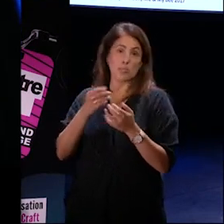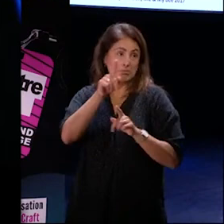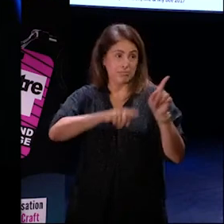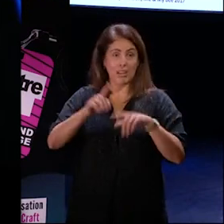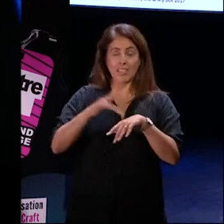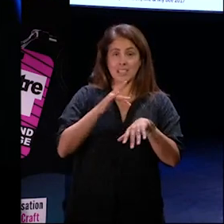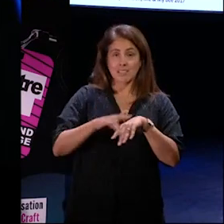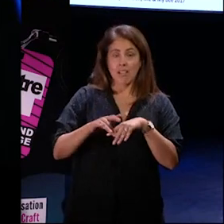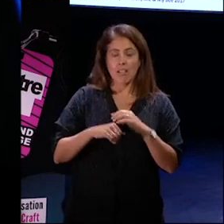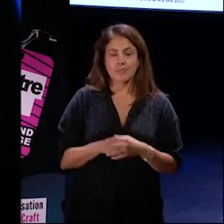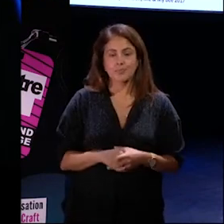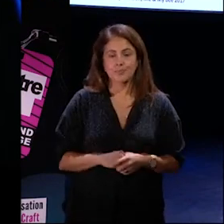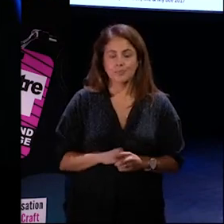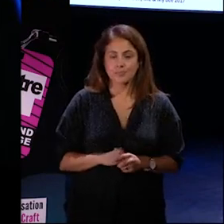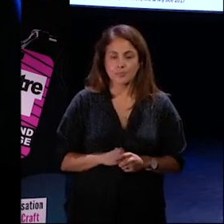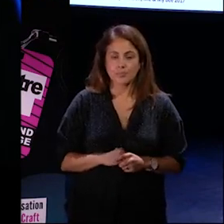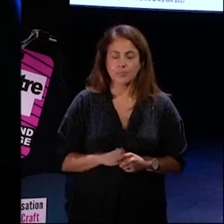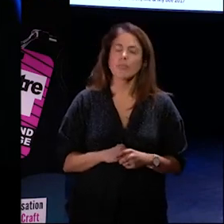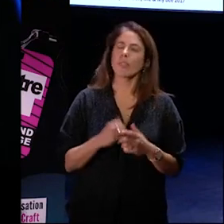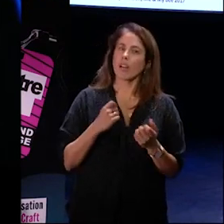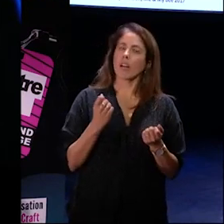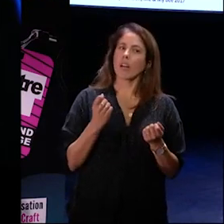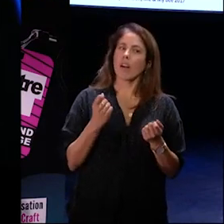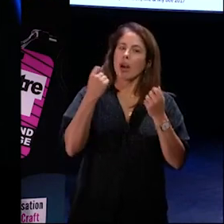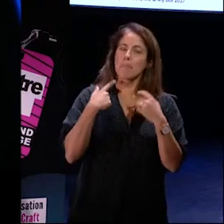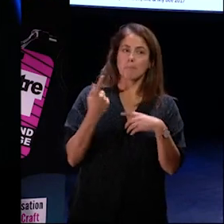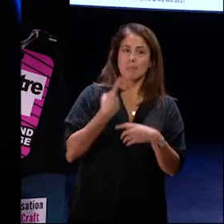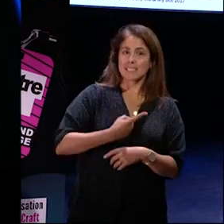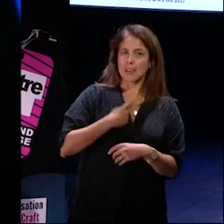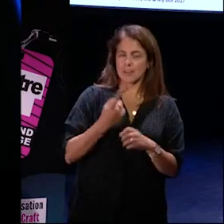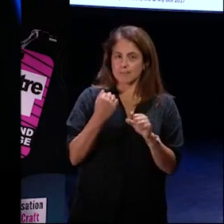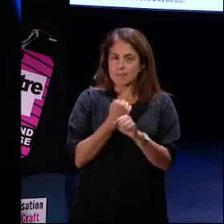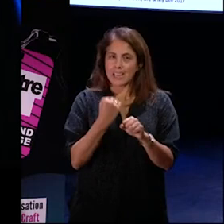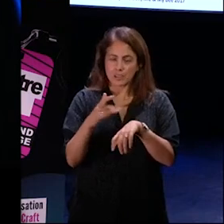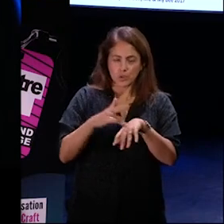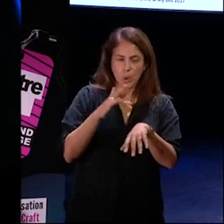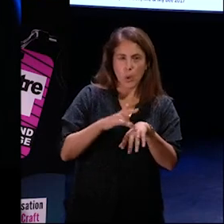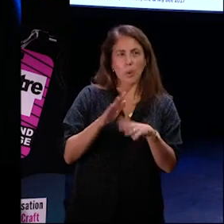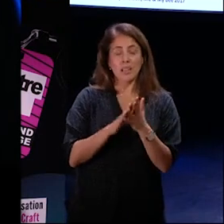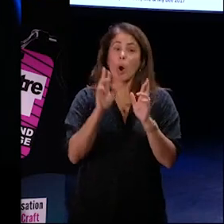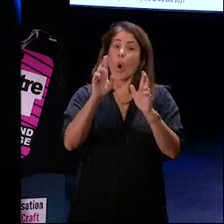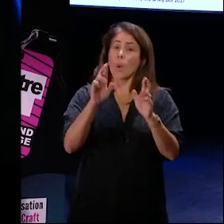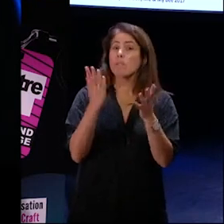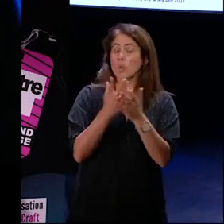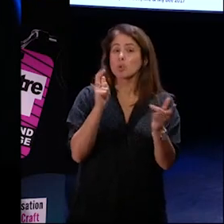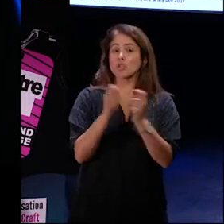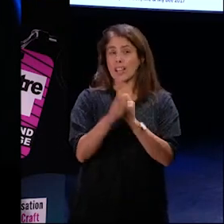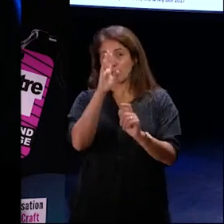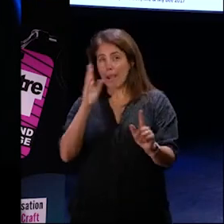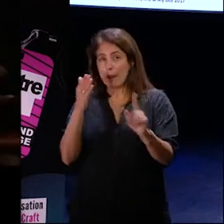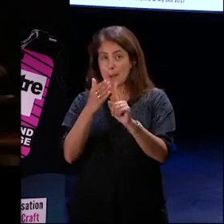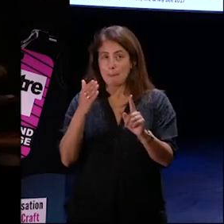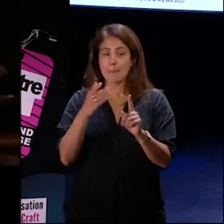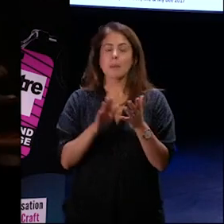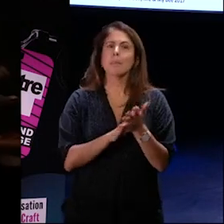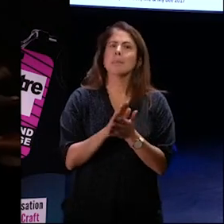shows. So more and more, I guess, I make shows that are rooted in some kind of a hope for change. And that means